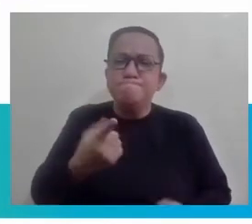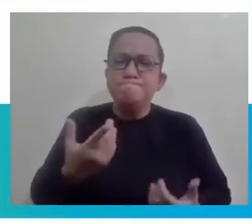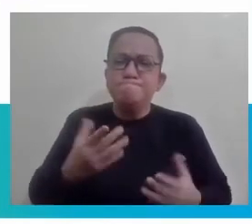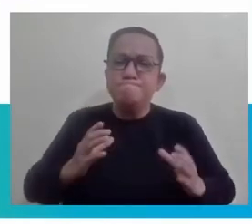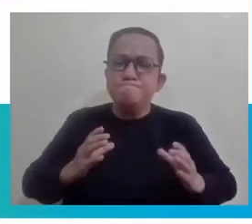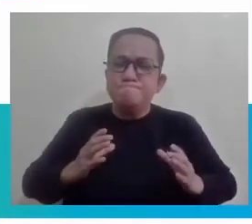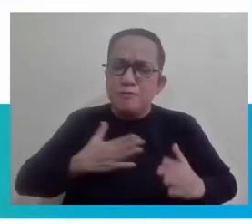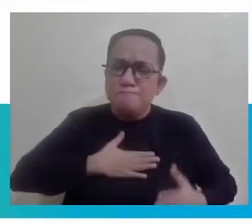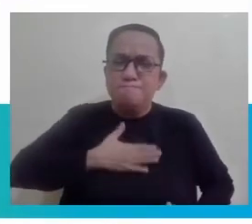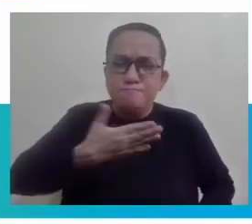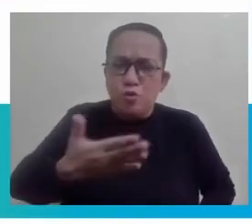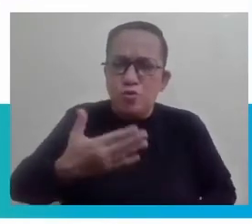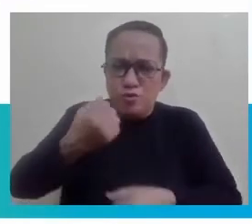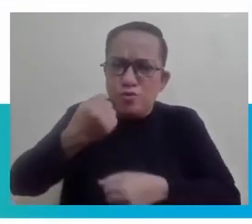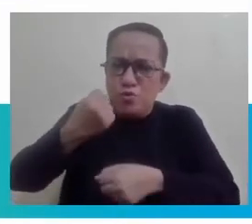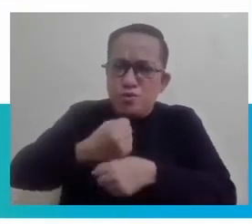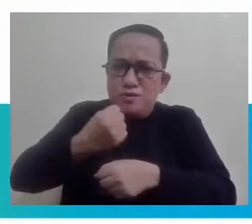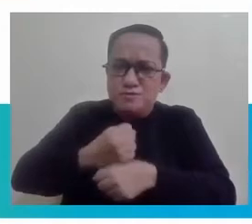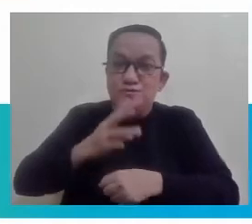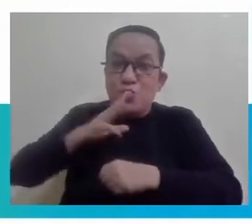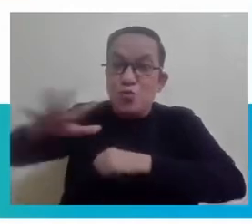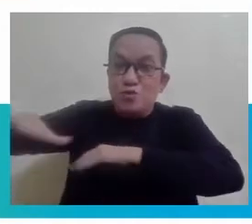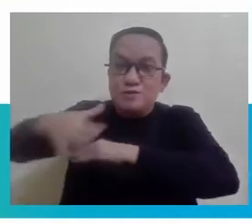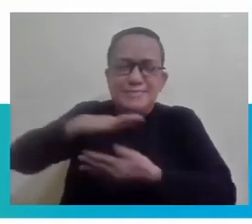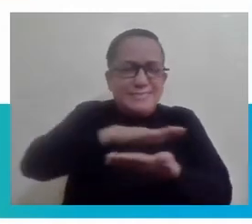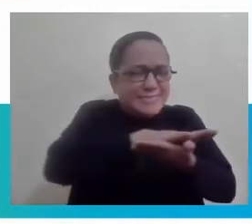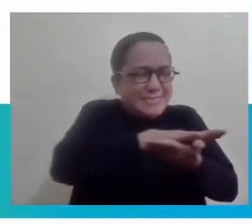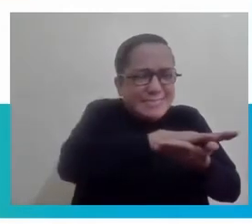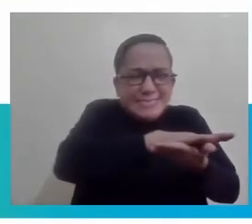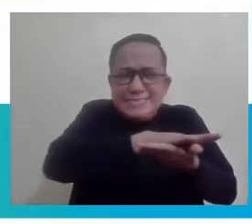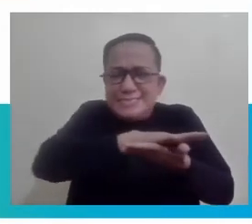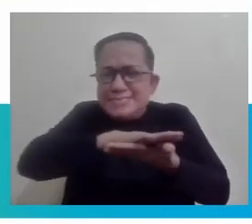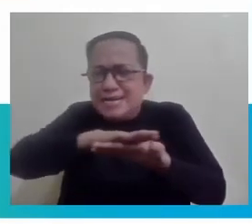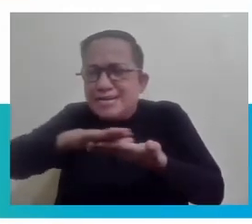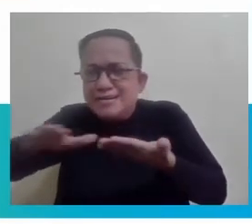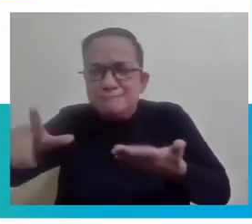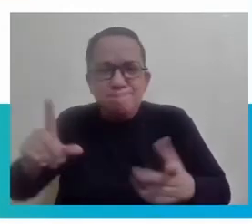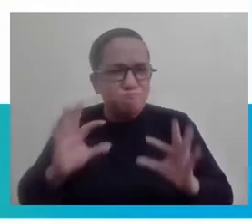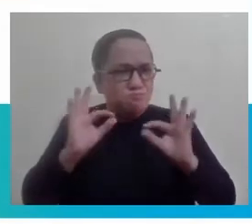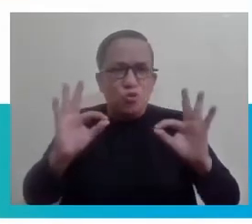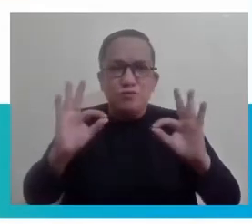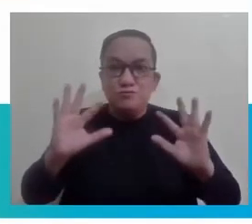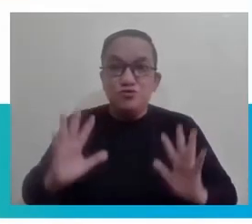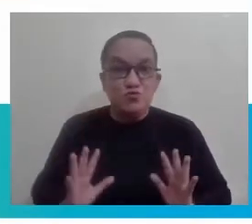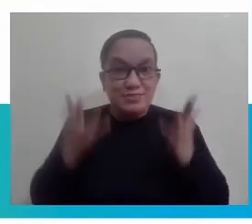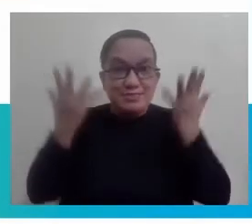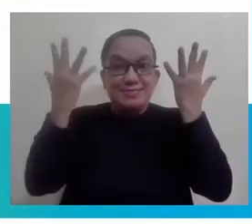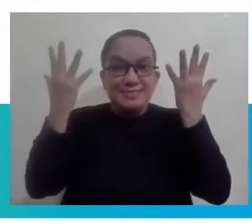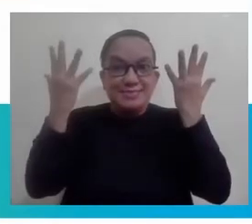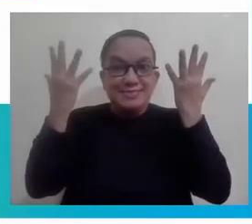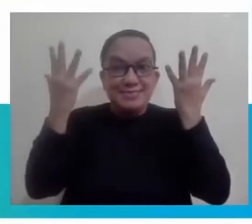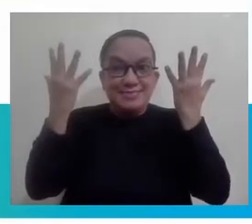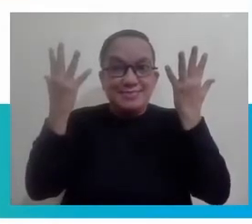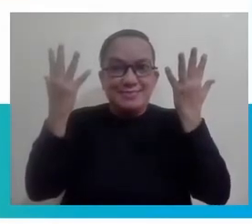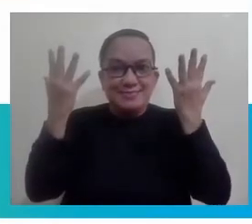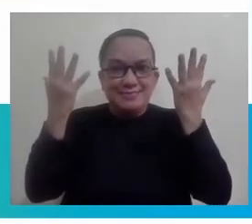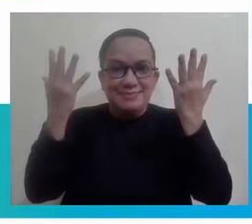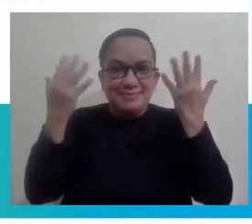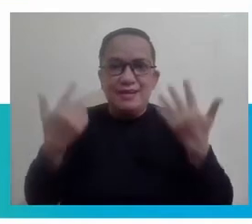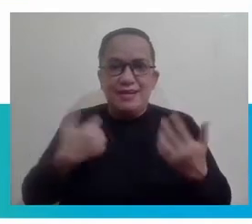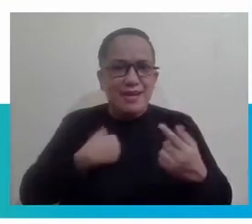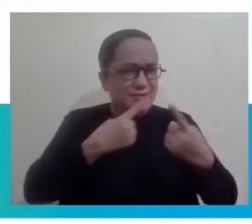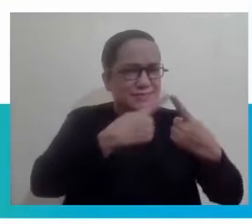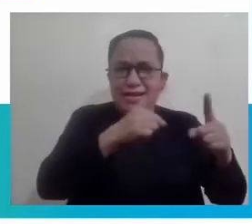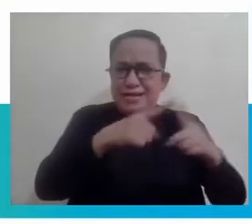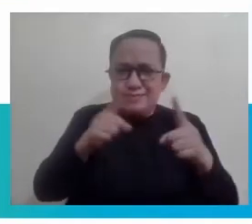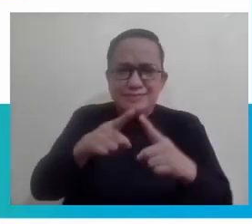We will cooperate in all steps during the specific projects, That is on the identification